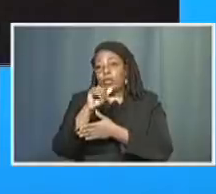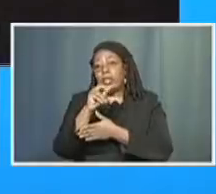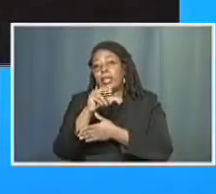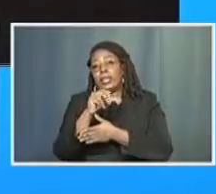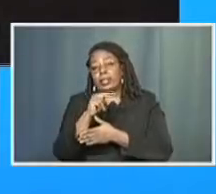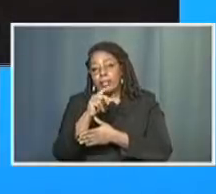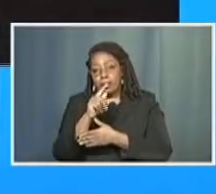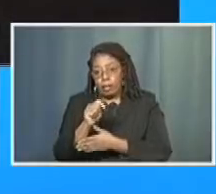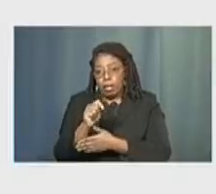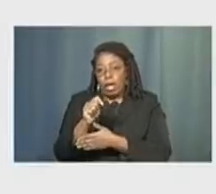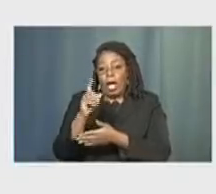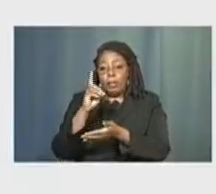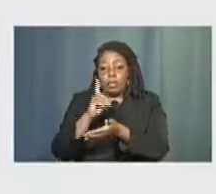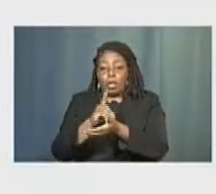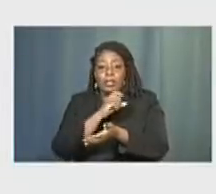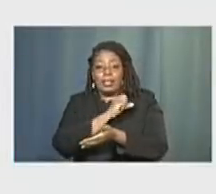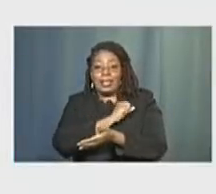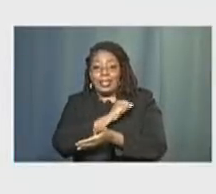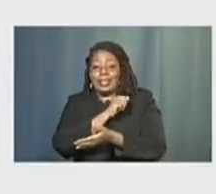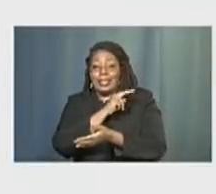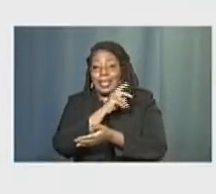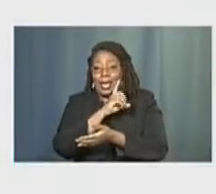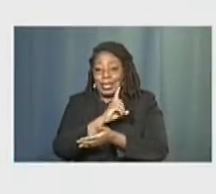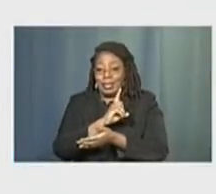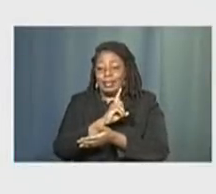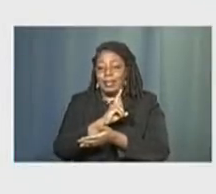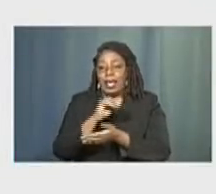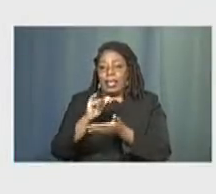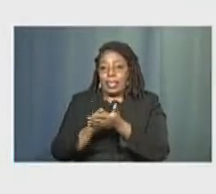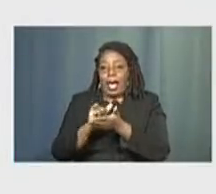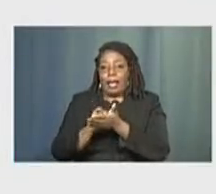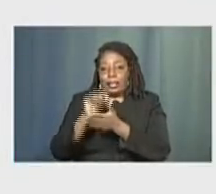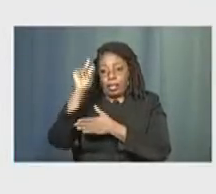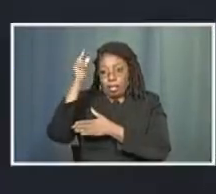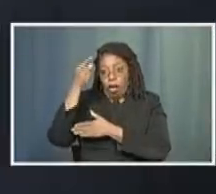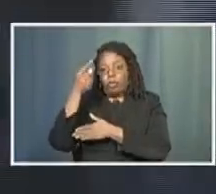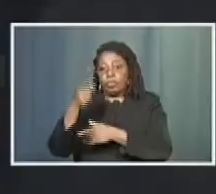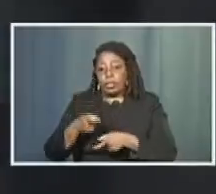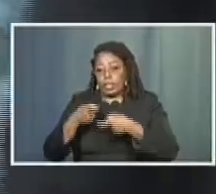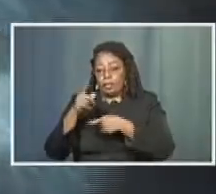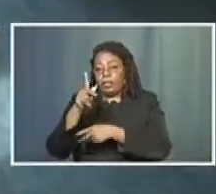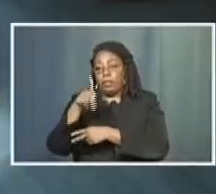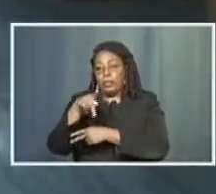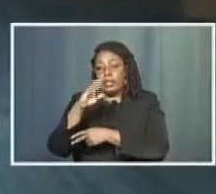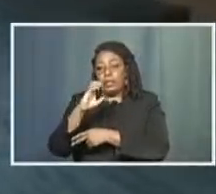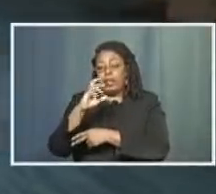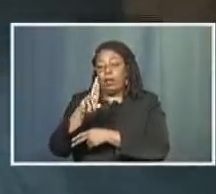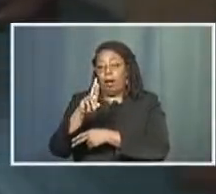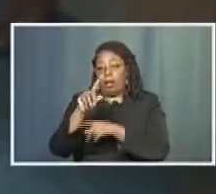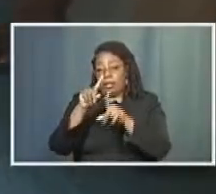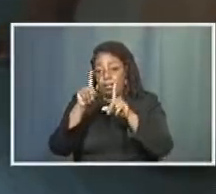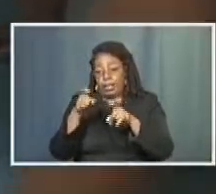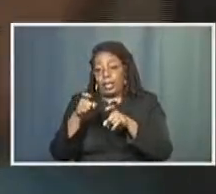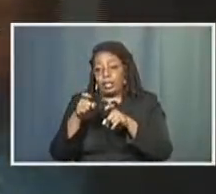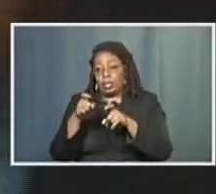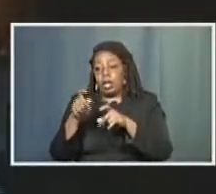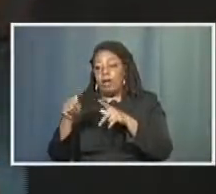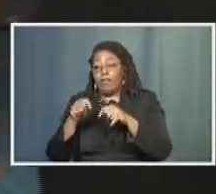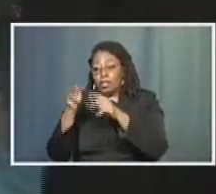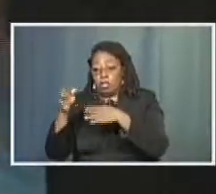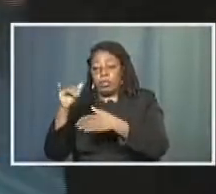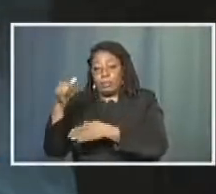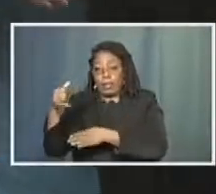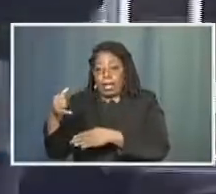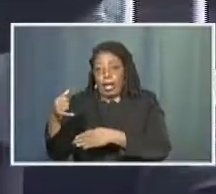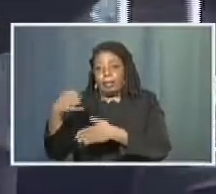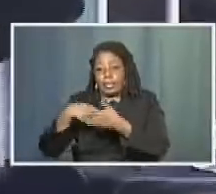of Health Dr. Dwayne Sands to suggest government reintroduce PCR testing for travelers entering the Bahamas. Darville says health officials